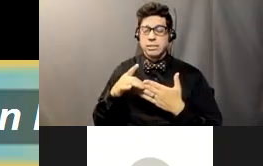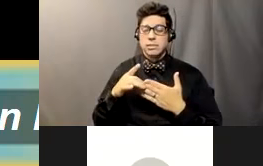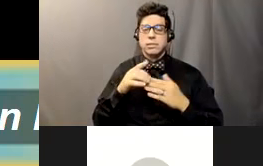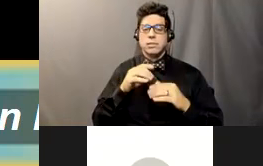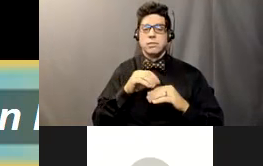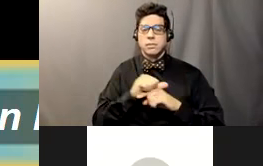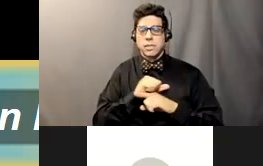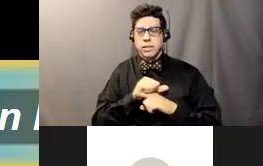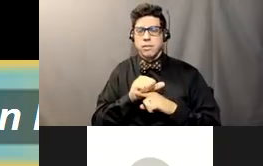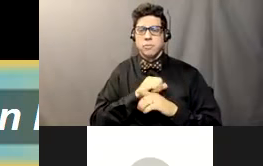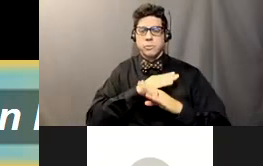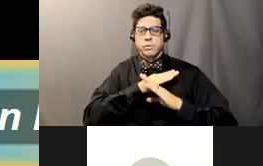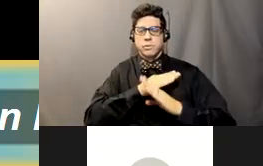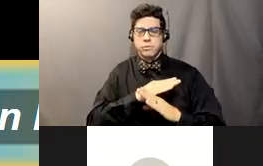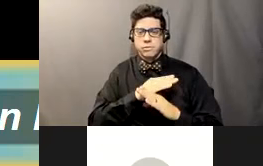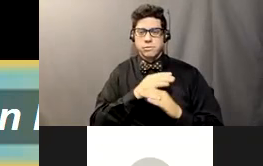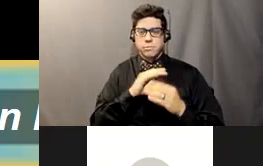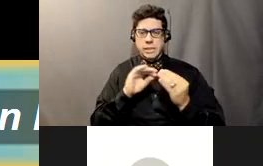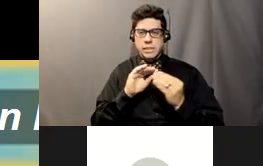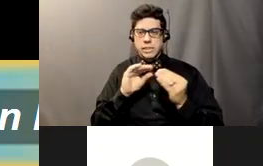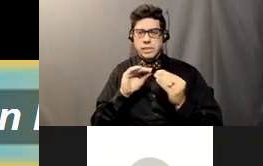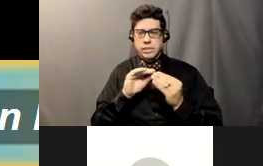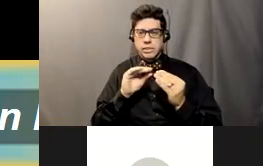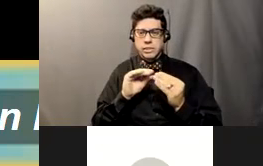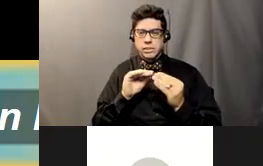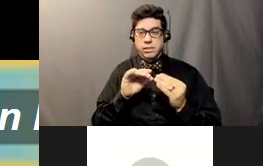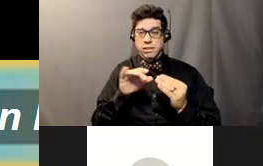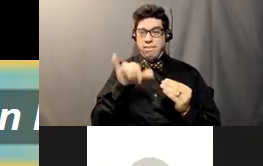messaging. So we'll be giving that